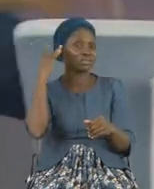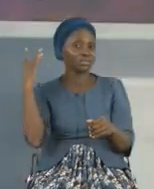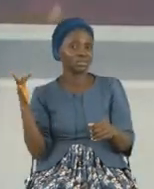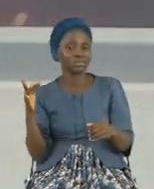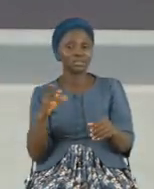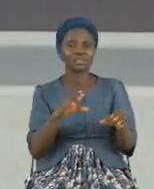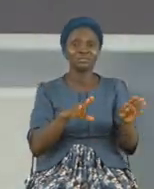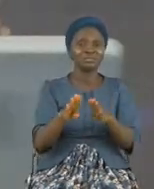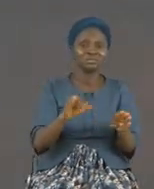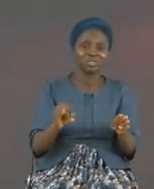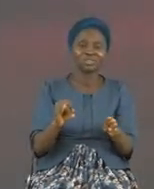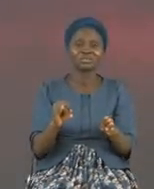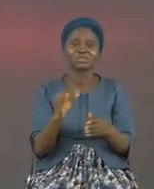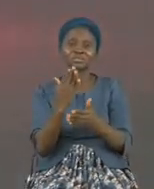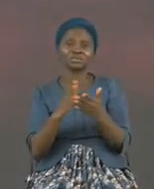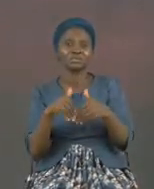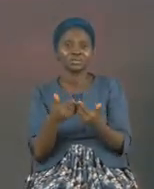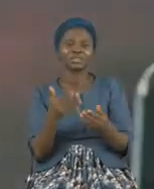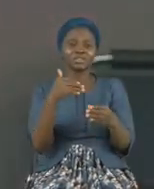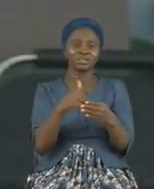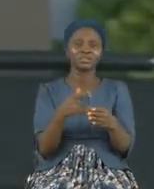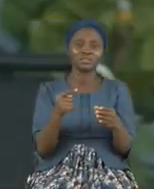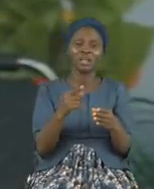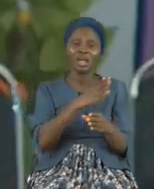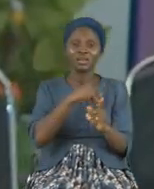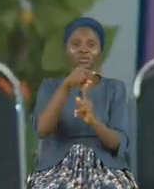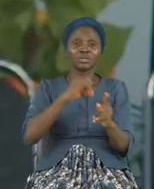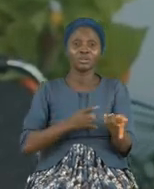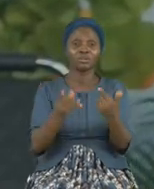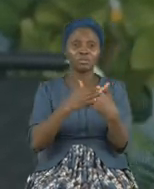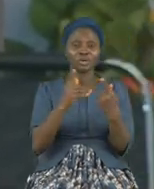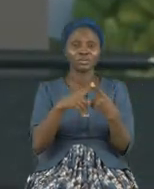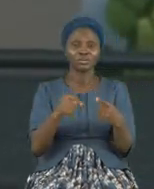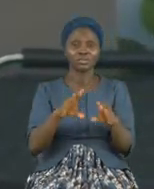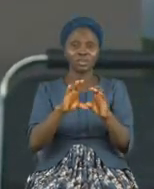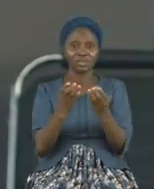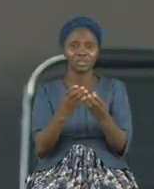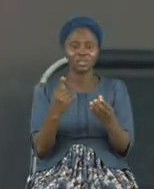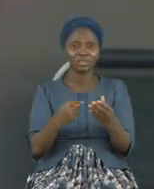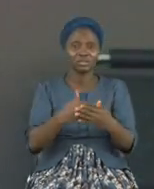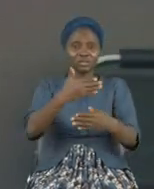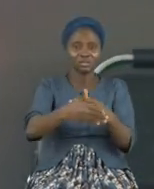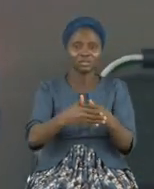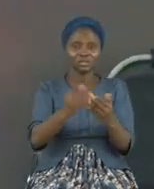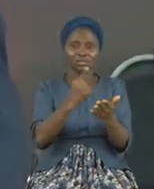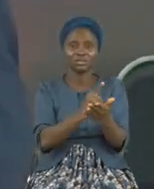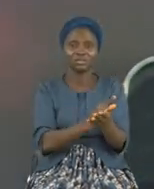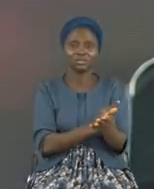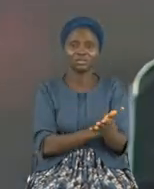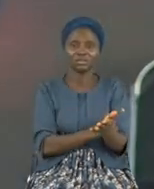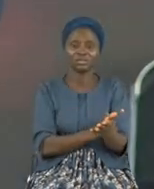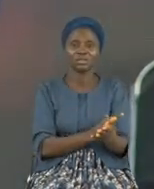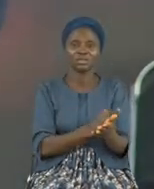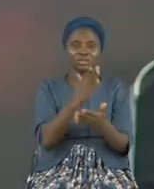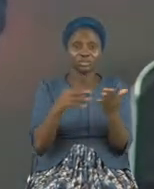when I come back to the class, the following, lesson, some of them already, they're ready for me. And they're